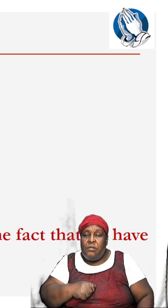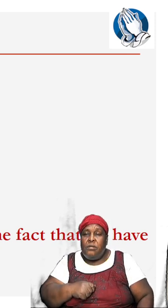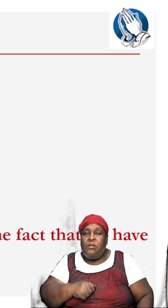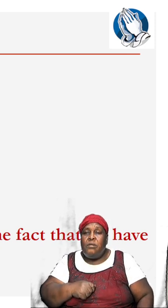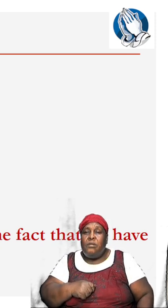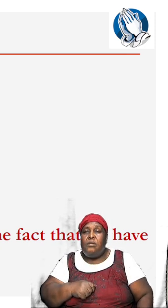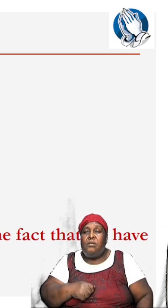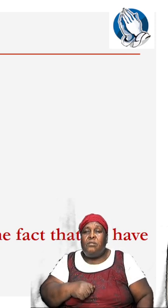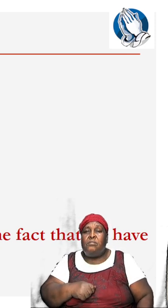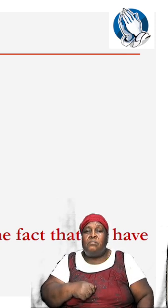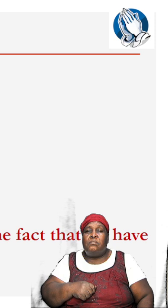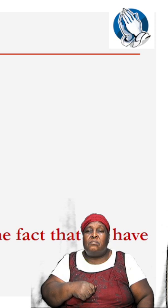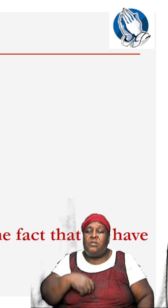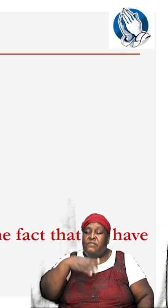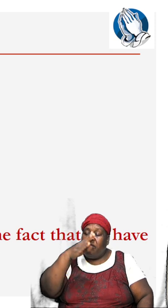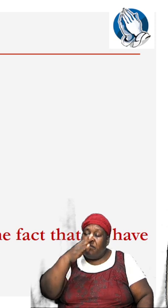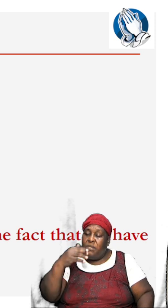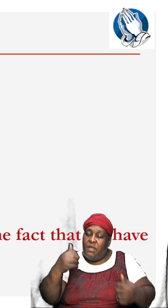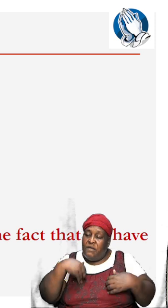have God Himself.